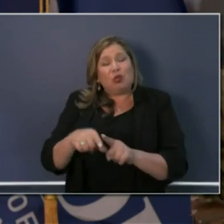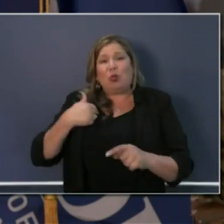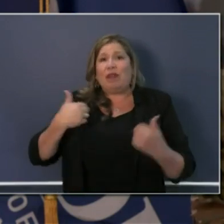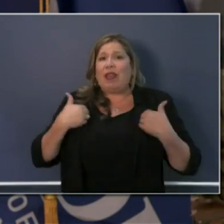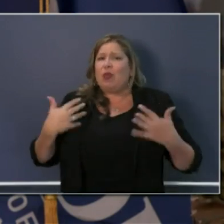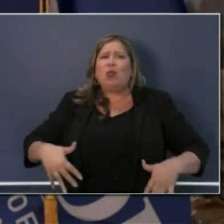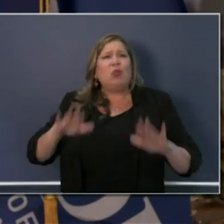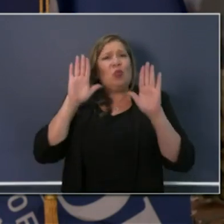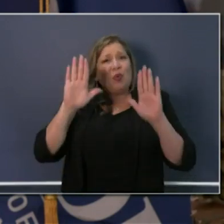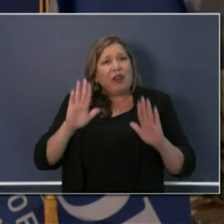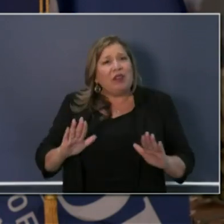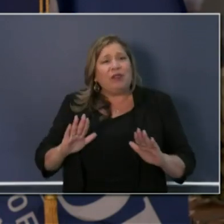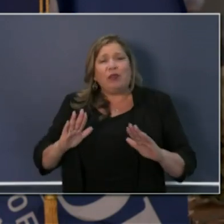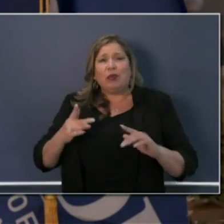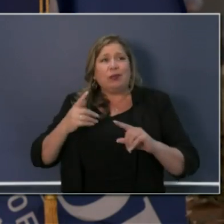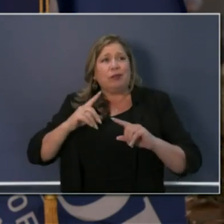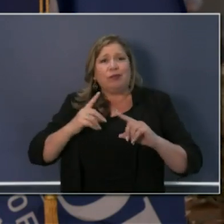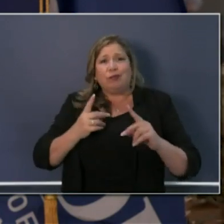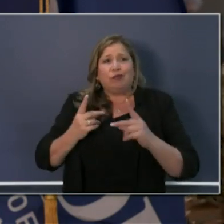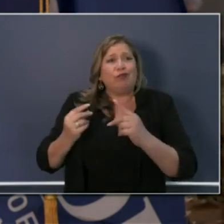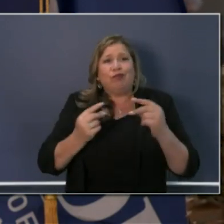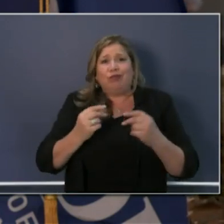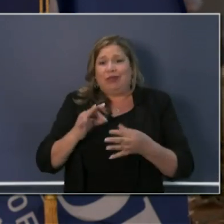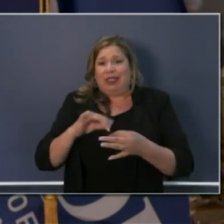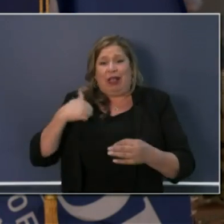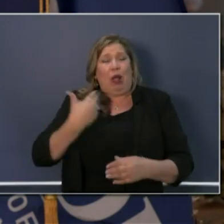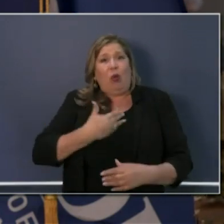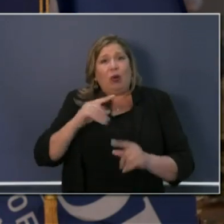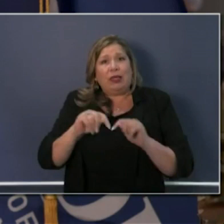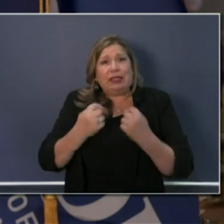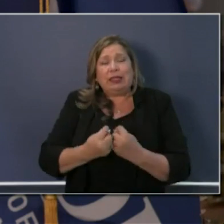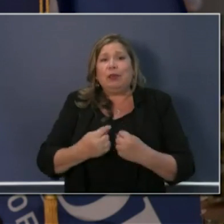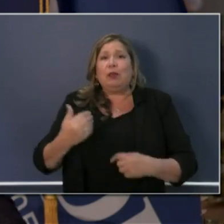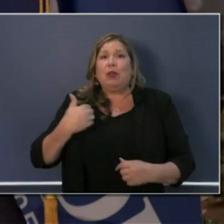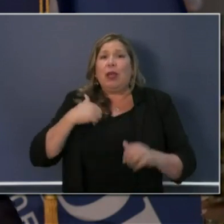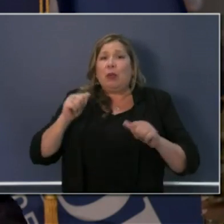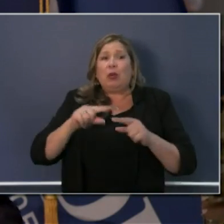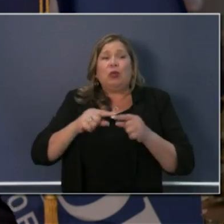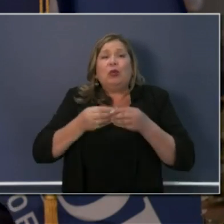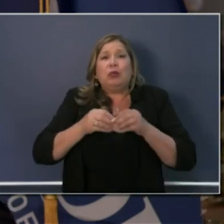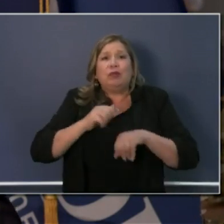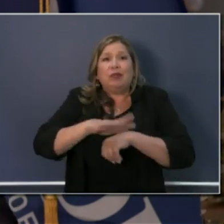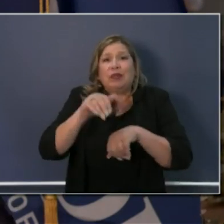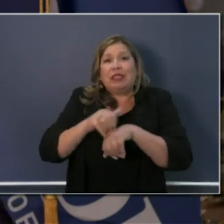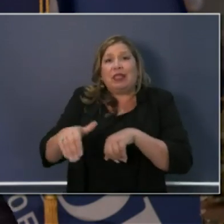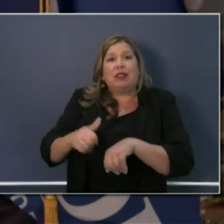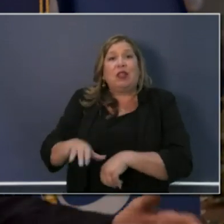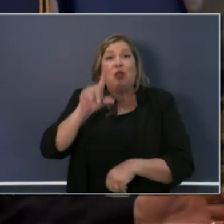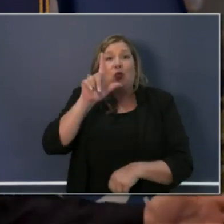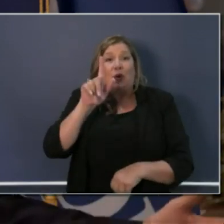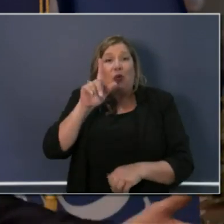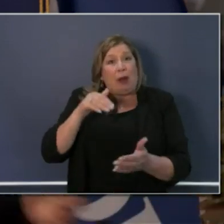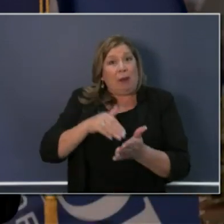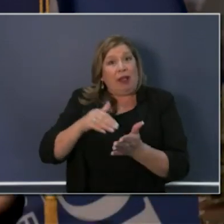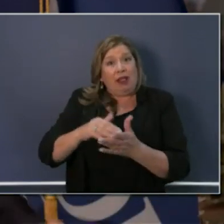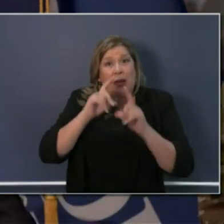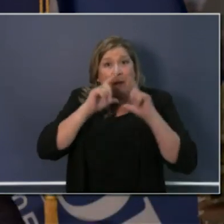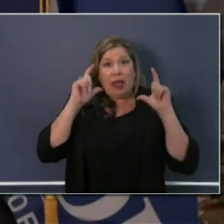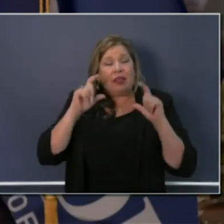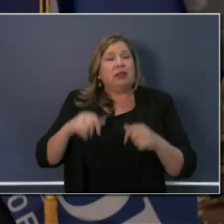our own teams are doing. We've been able to distribute, we had 21 million masks in our reserves. We've been able to